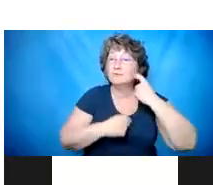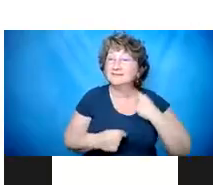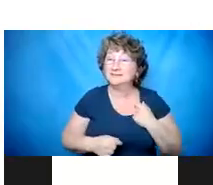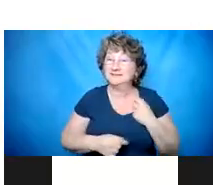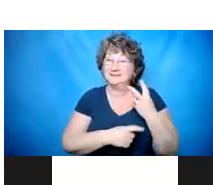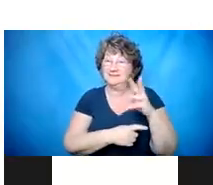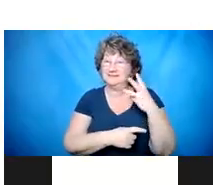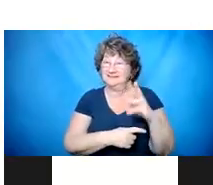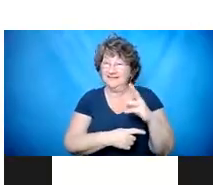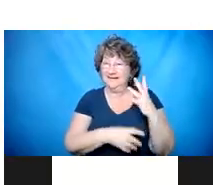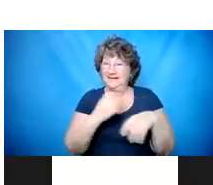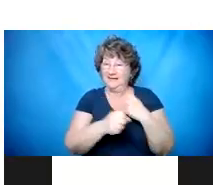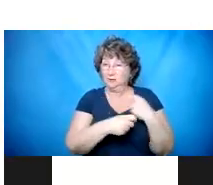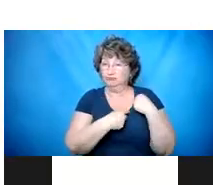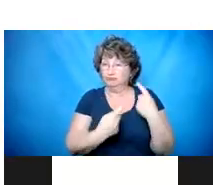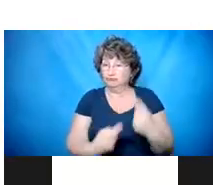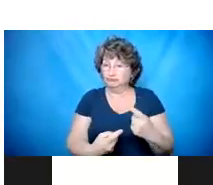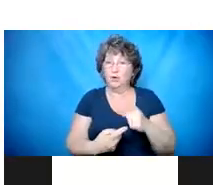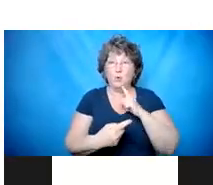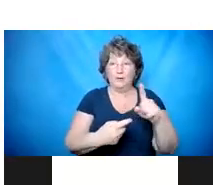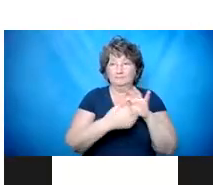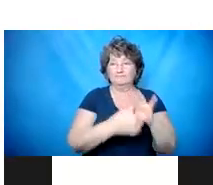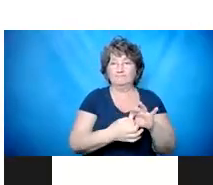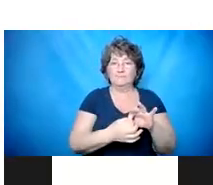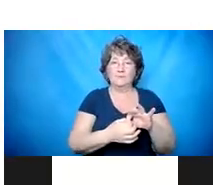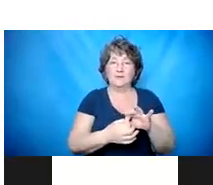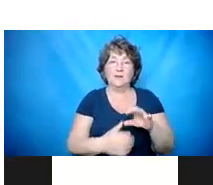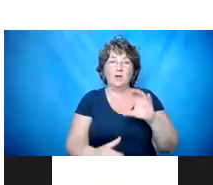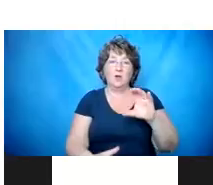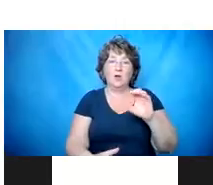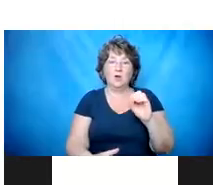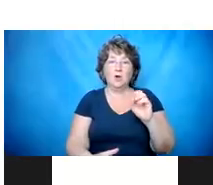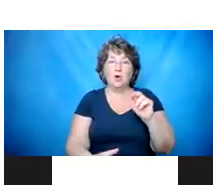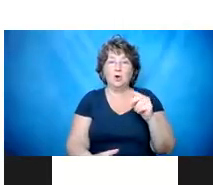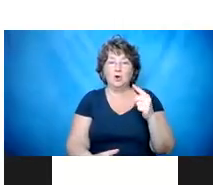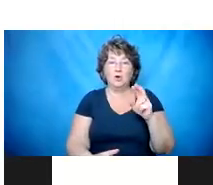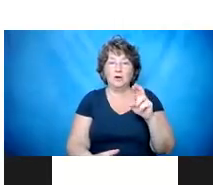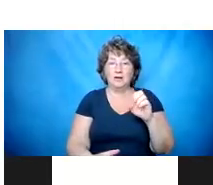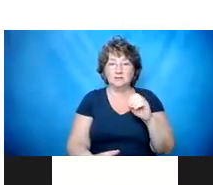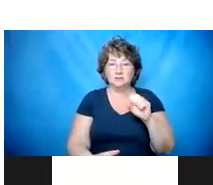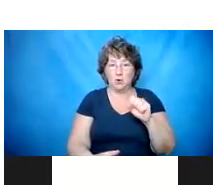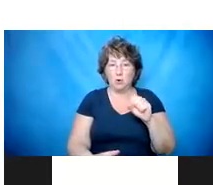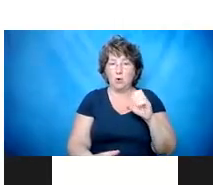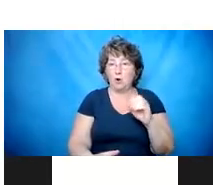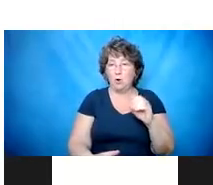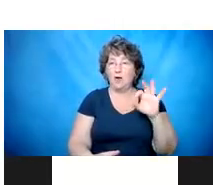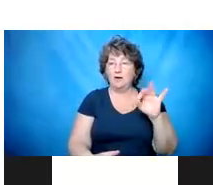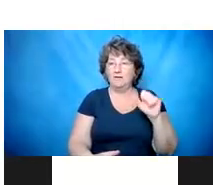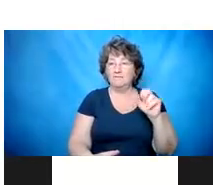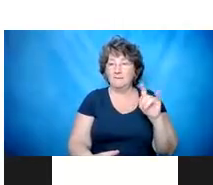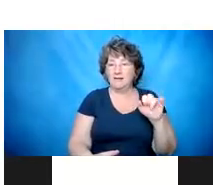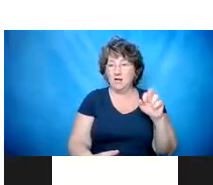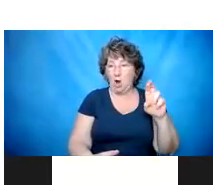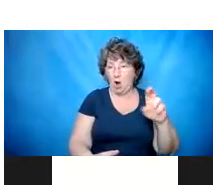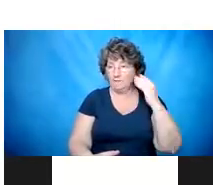Congreso Familiar, which has become a household name here in Northern California. Congreso Familiar is a conference dedicated